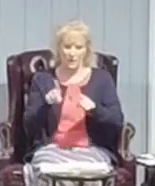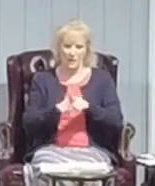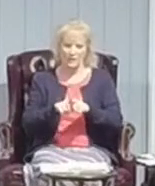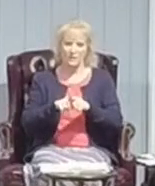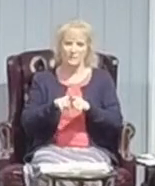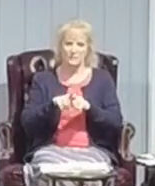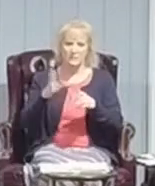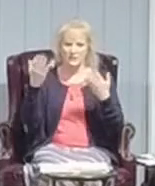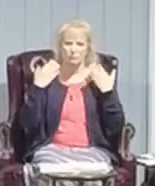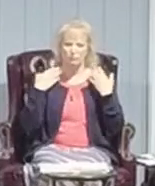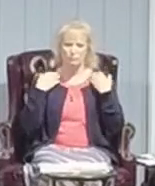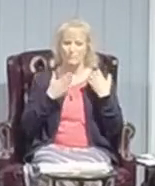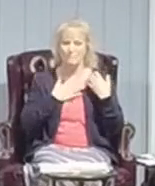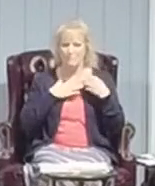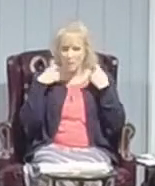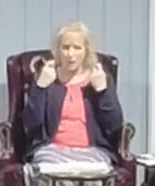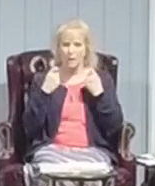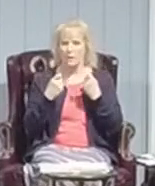my sin.